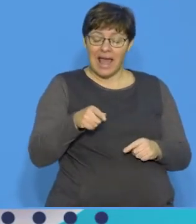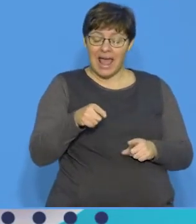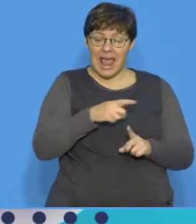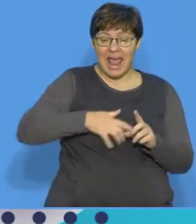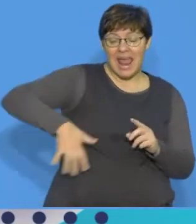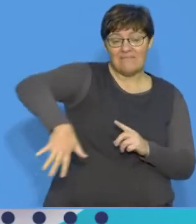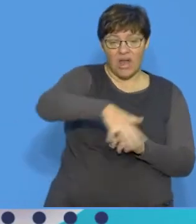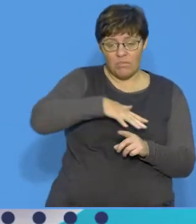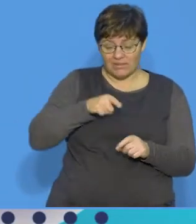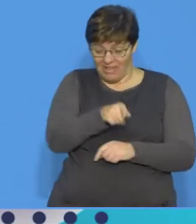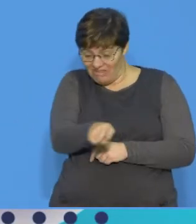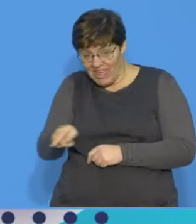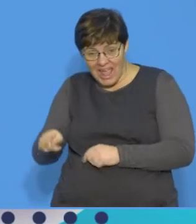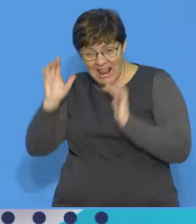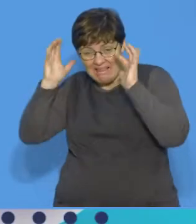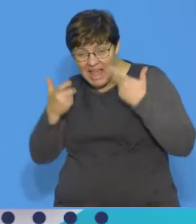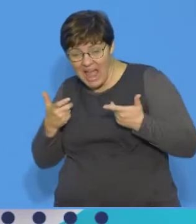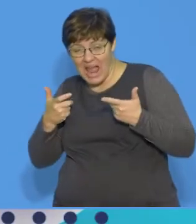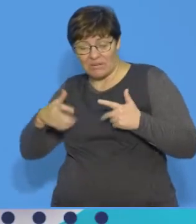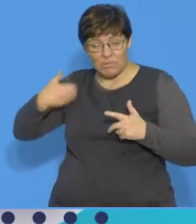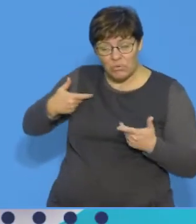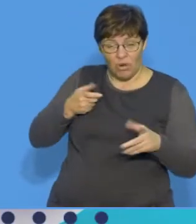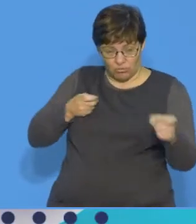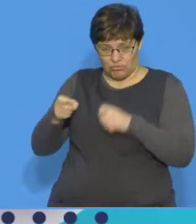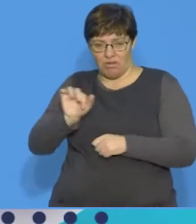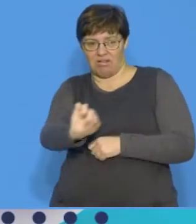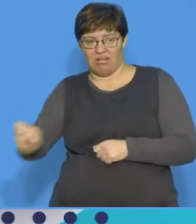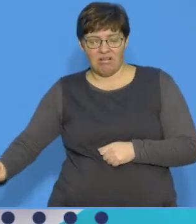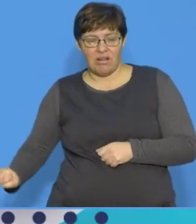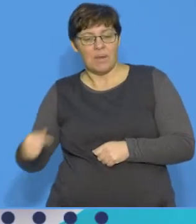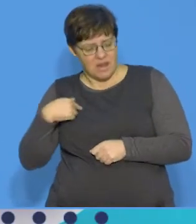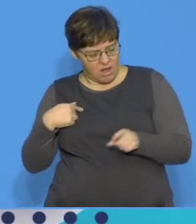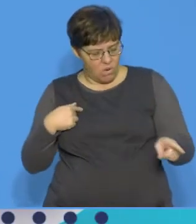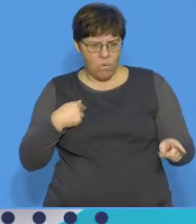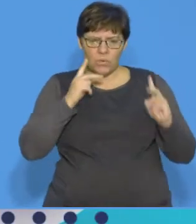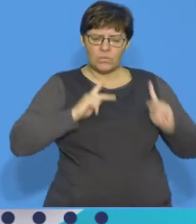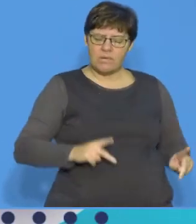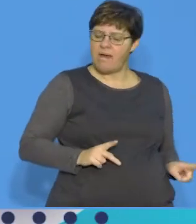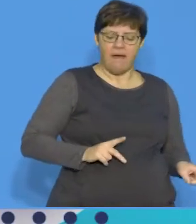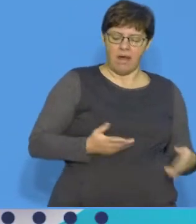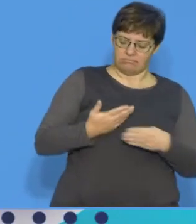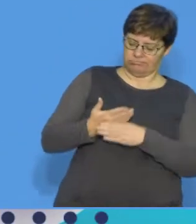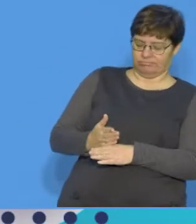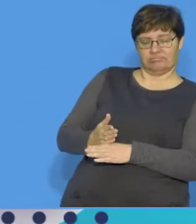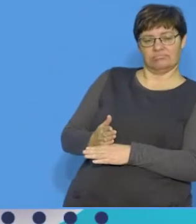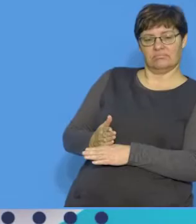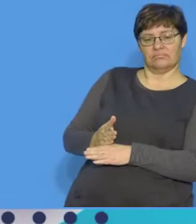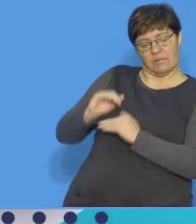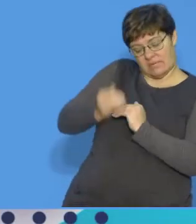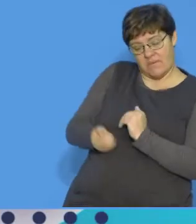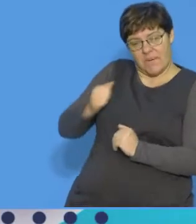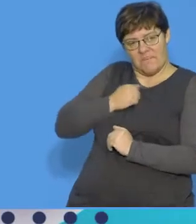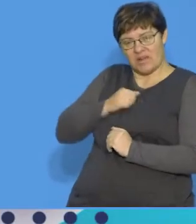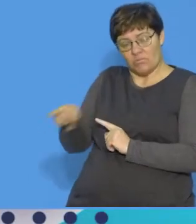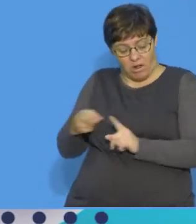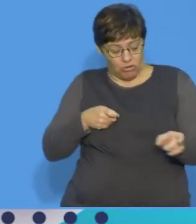and reproduction rate. And then we start to see a very important step